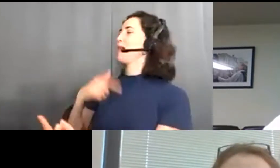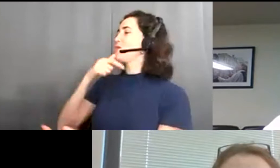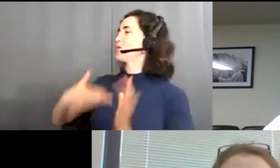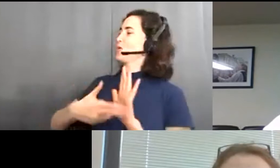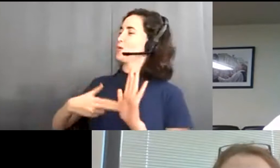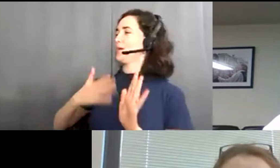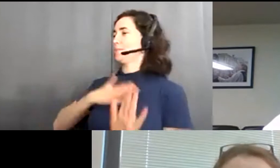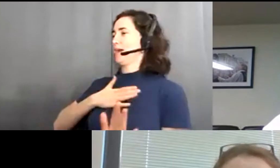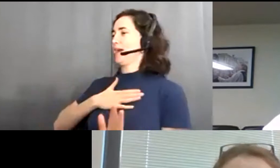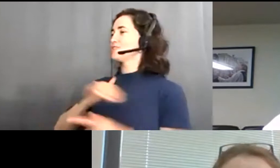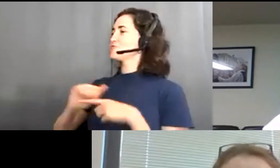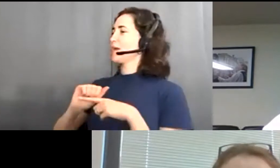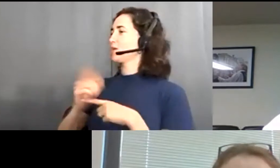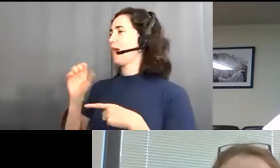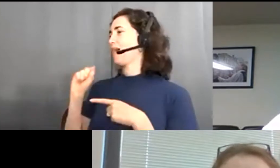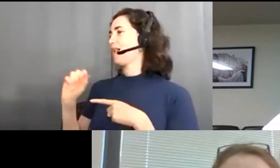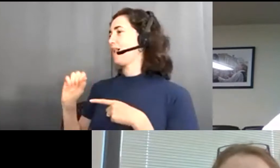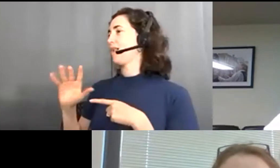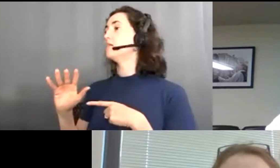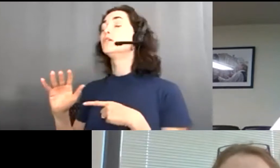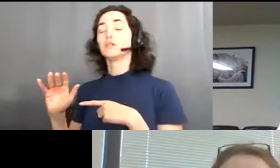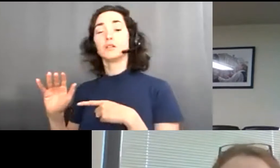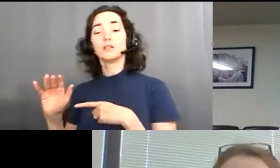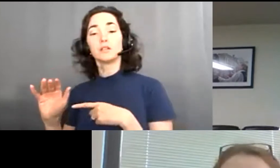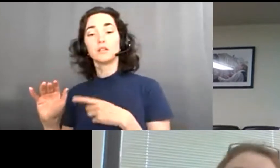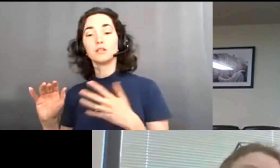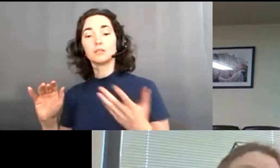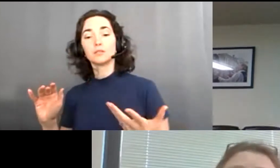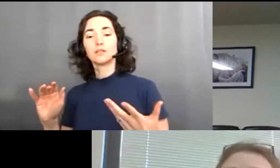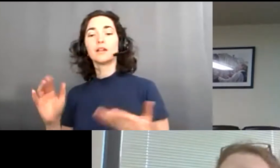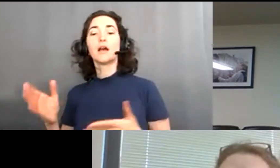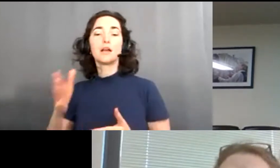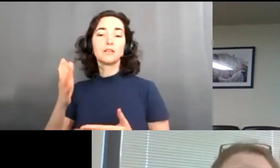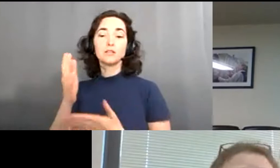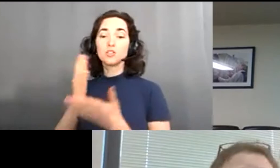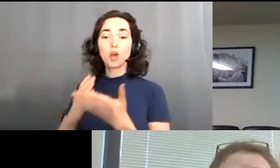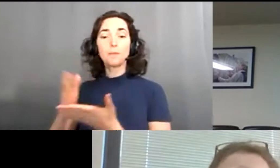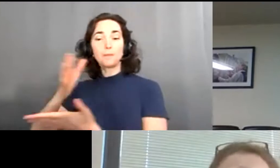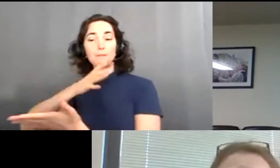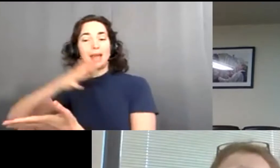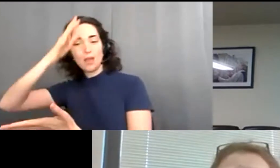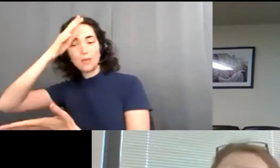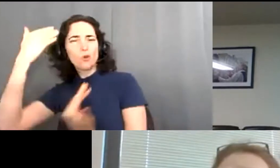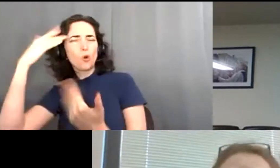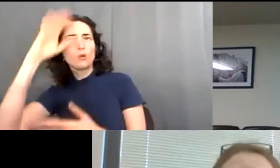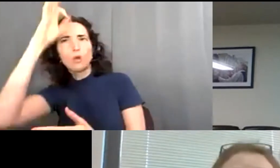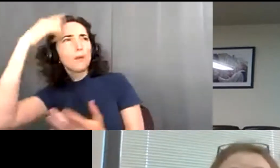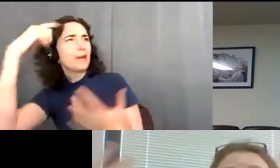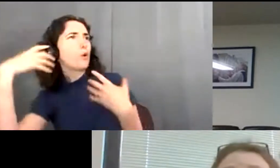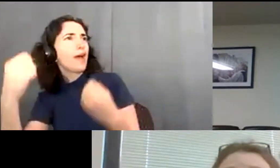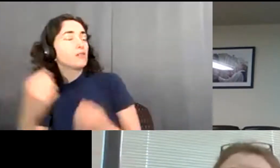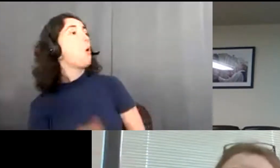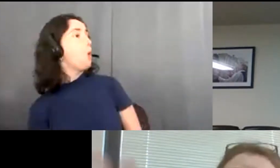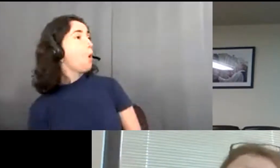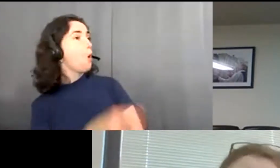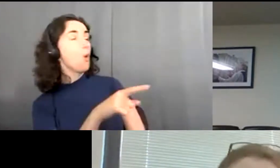their training. Parents who are consumers that don't know about mental health, they think, well, this